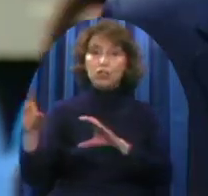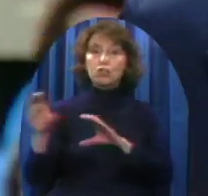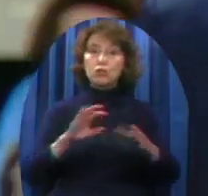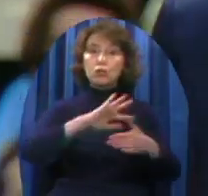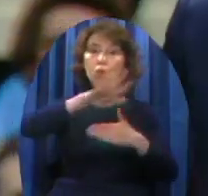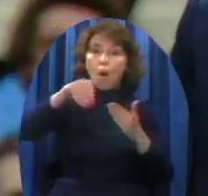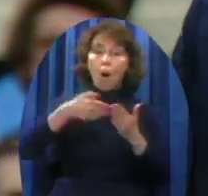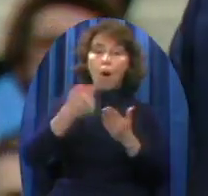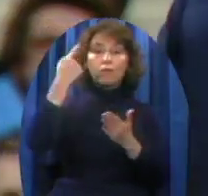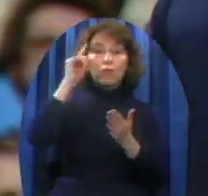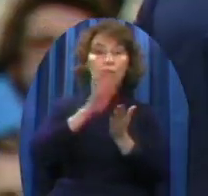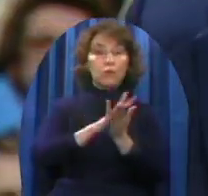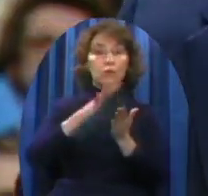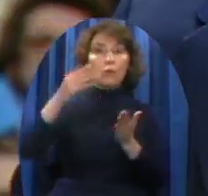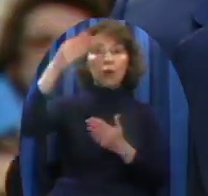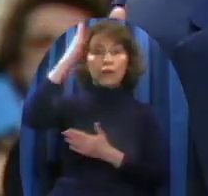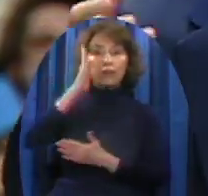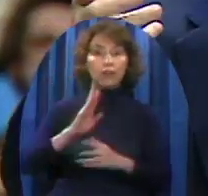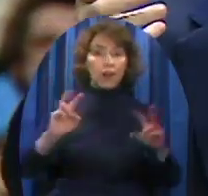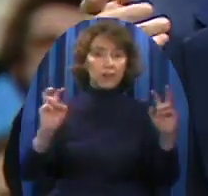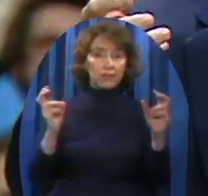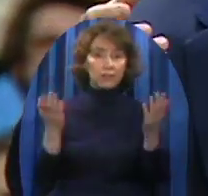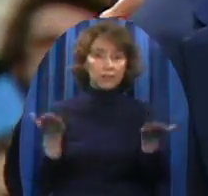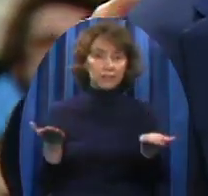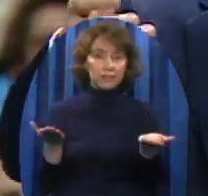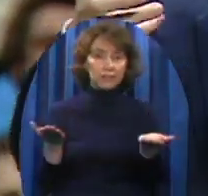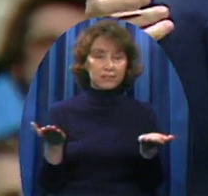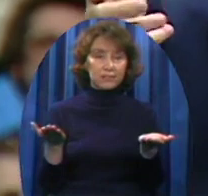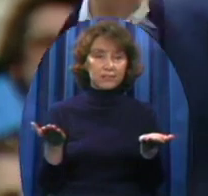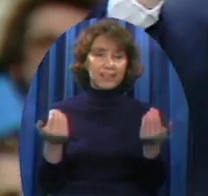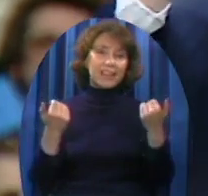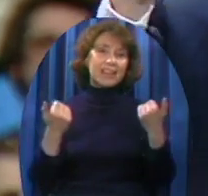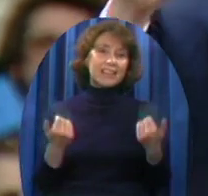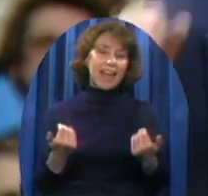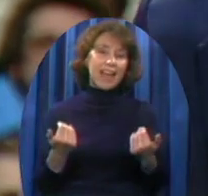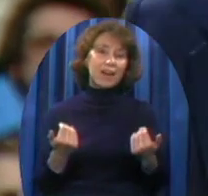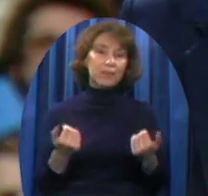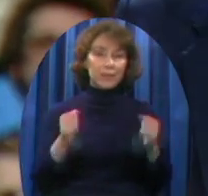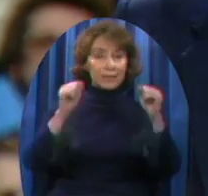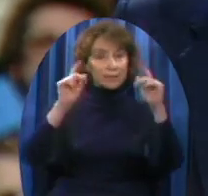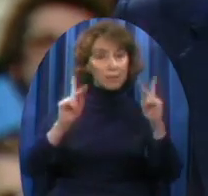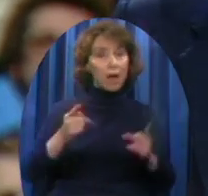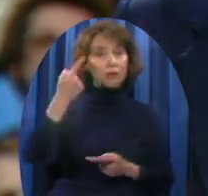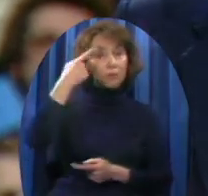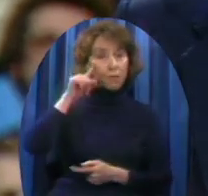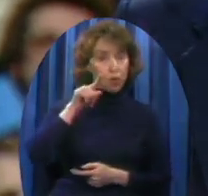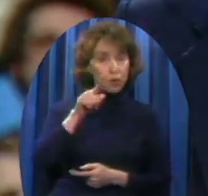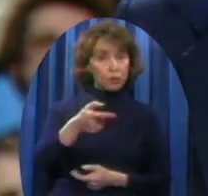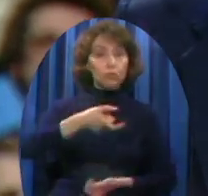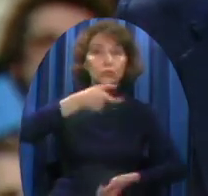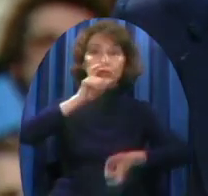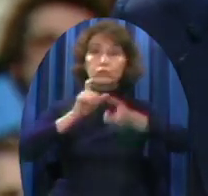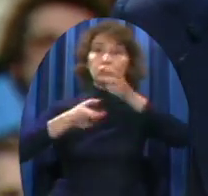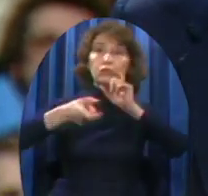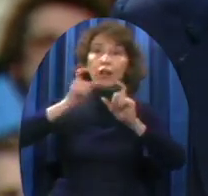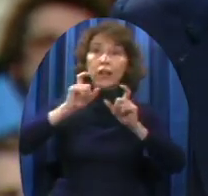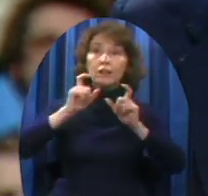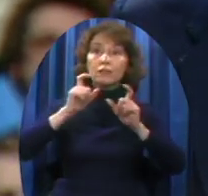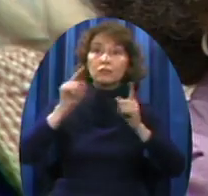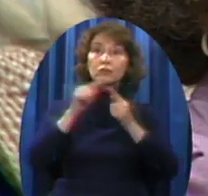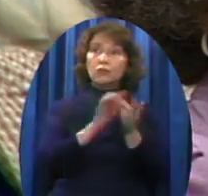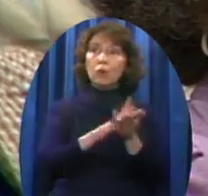you to turn up a Miller Low Life to the glory of God? Think about